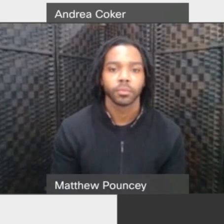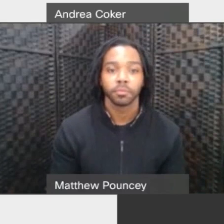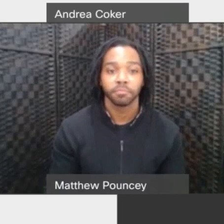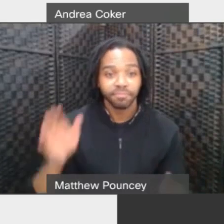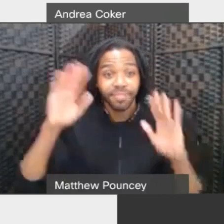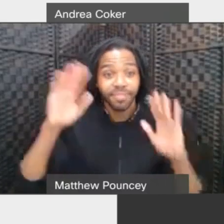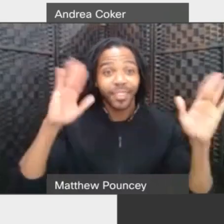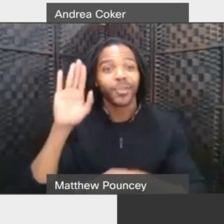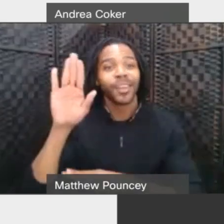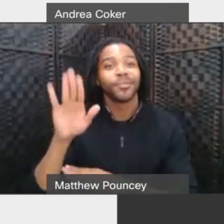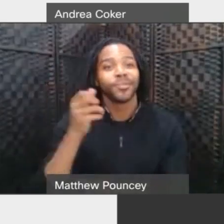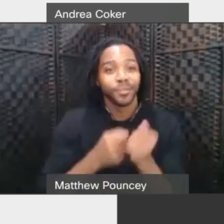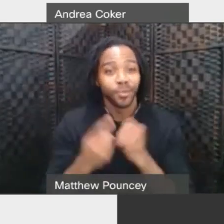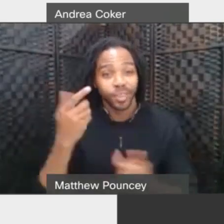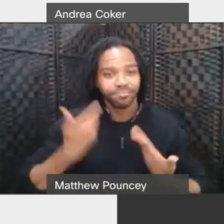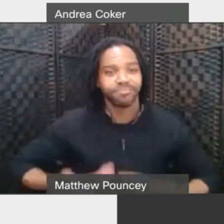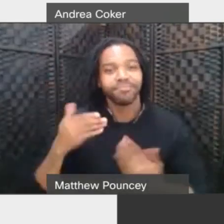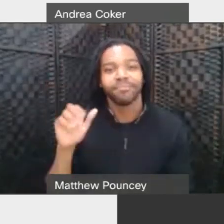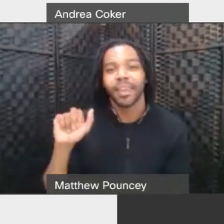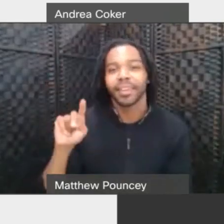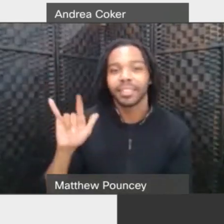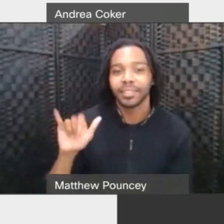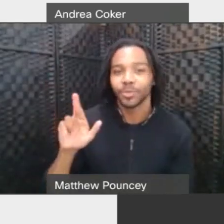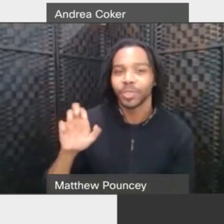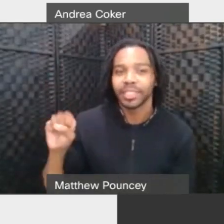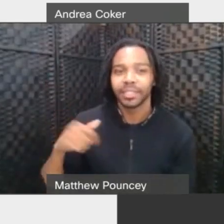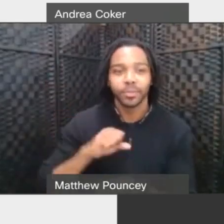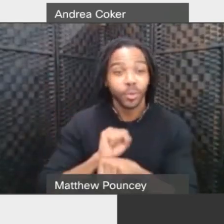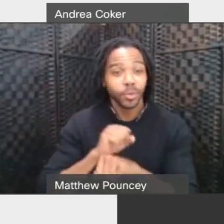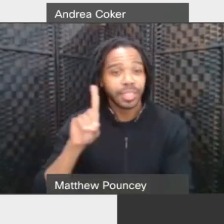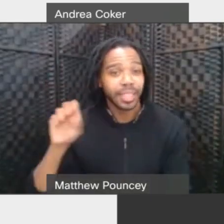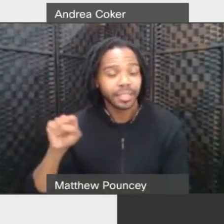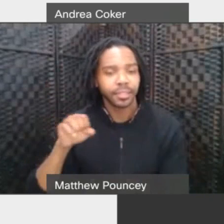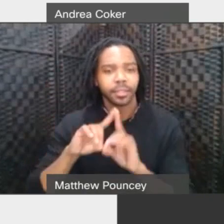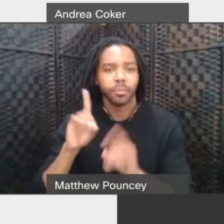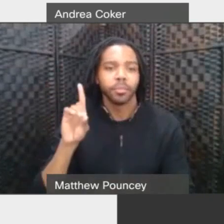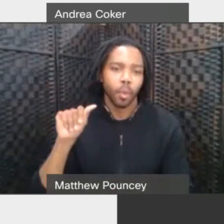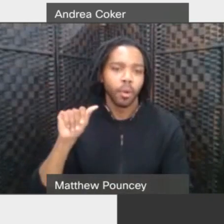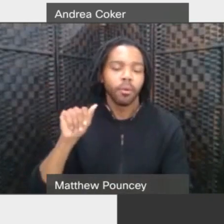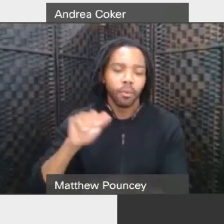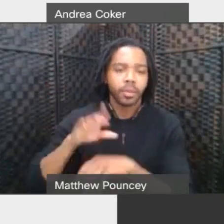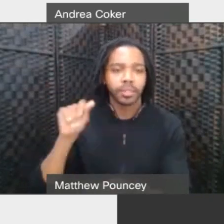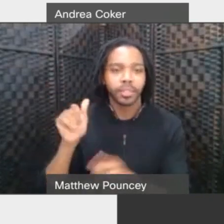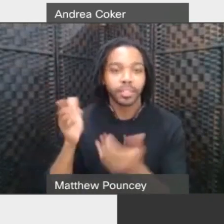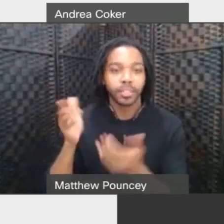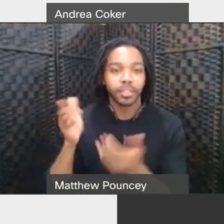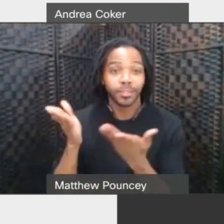Good afternoon. This is Andy Reese with Department on Disability Services.